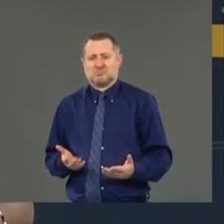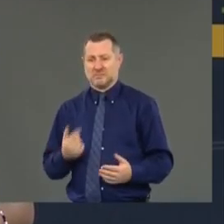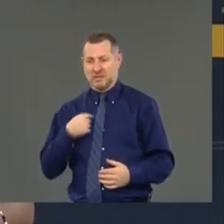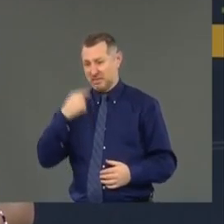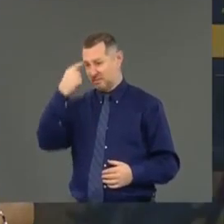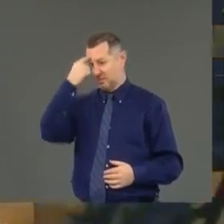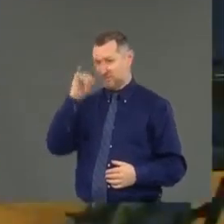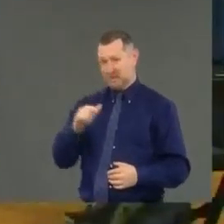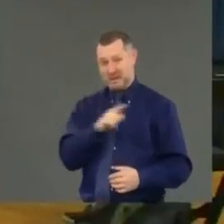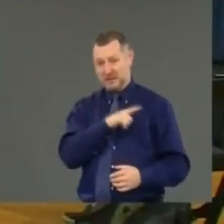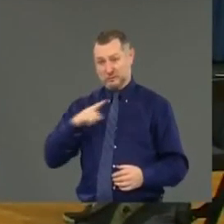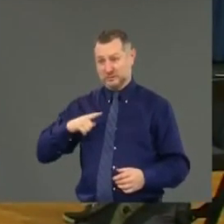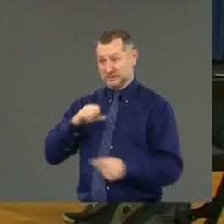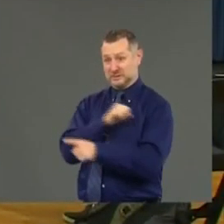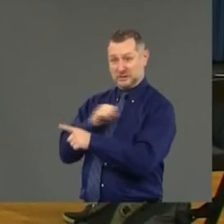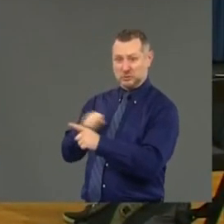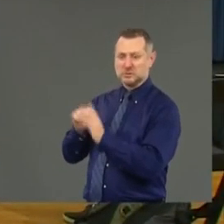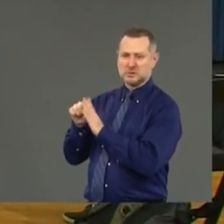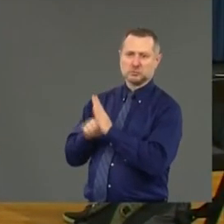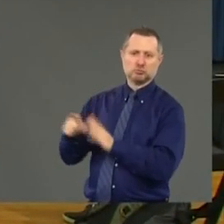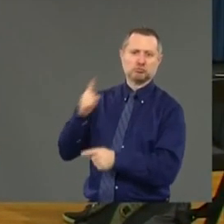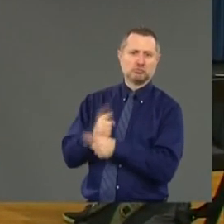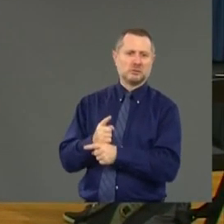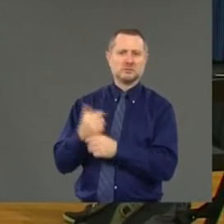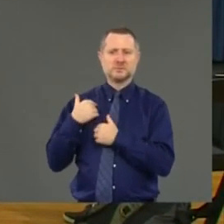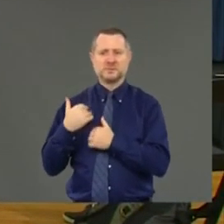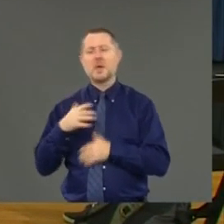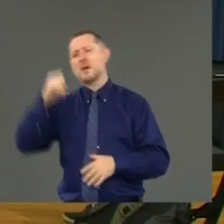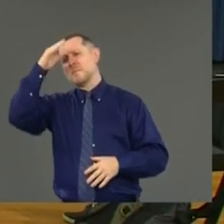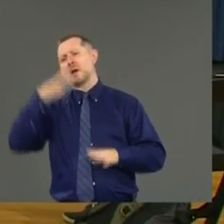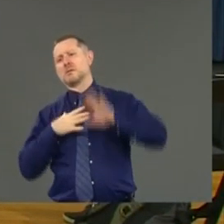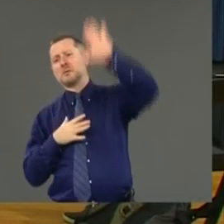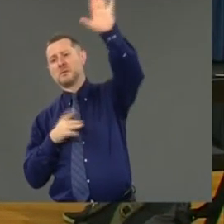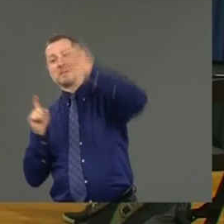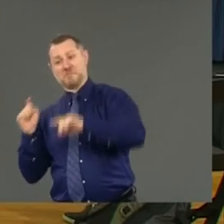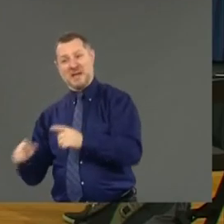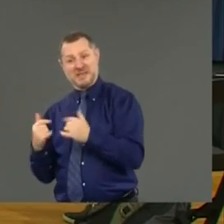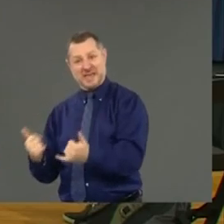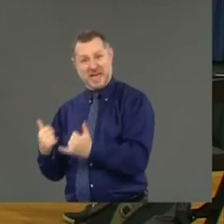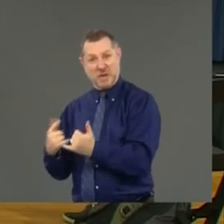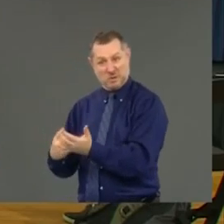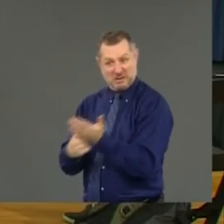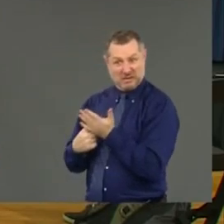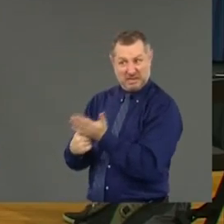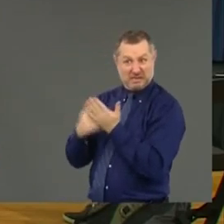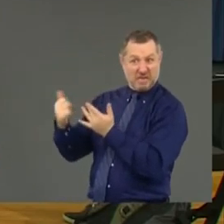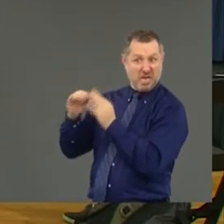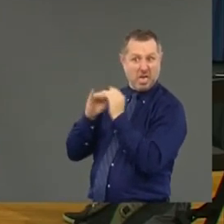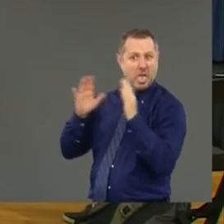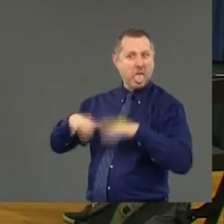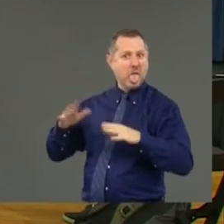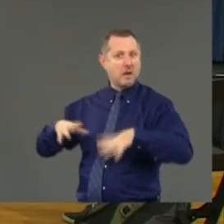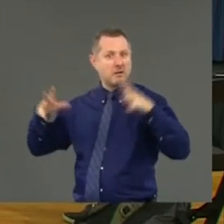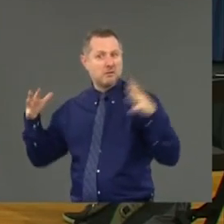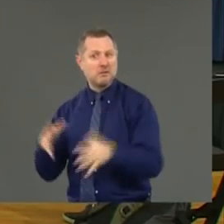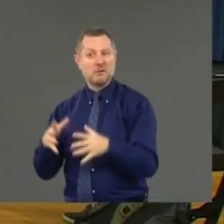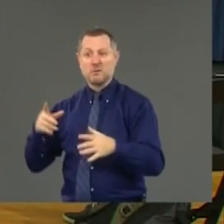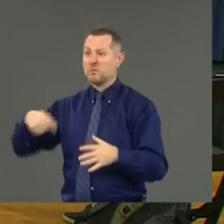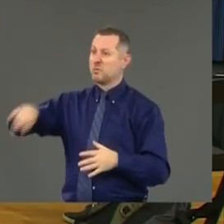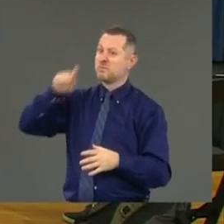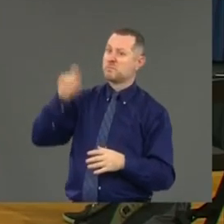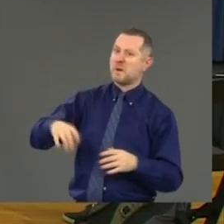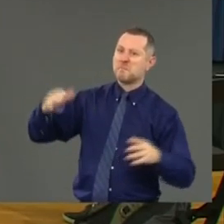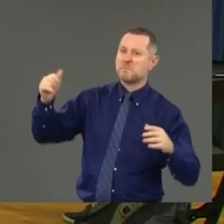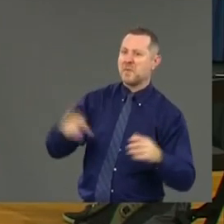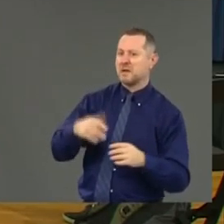thing. They would have to do it now. In other words, they're scheduled to go out of session, as you know. Presumably they could come back in September or earlier than that.